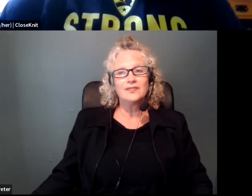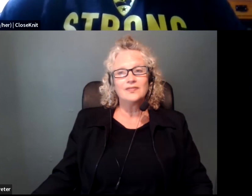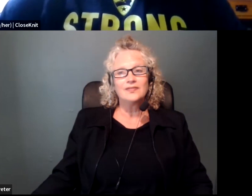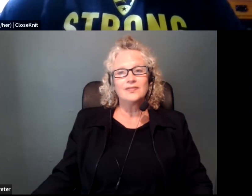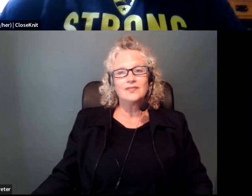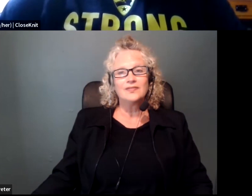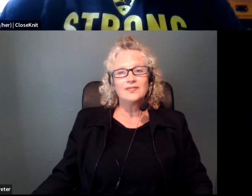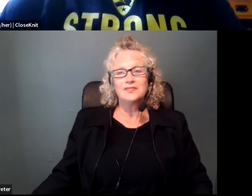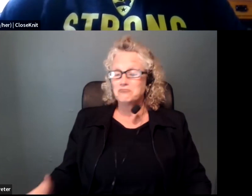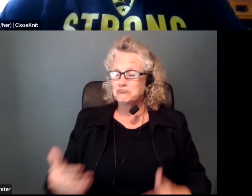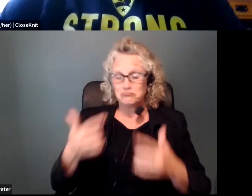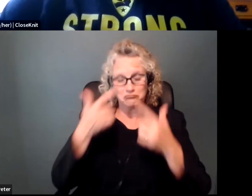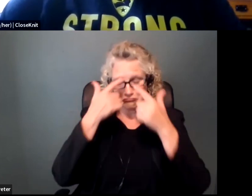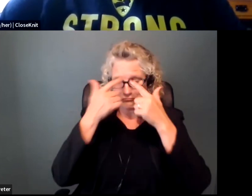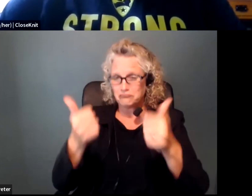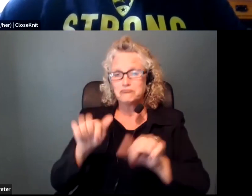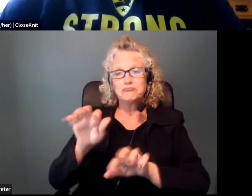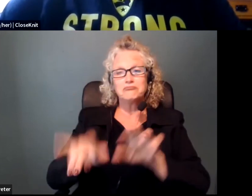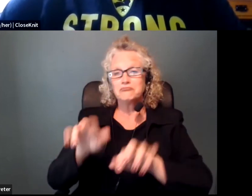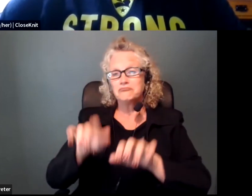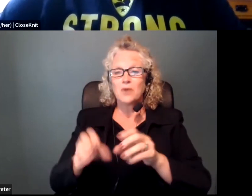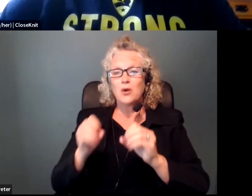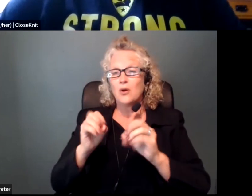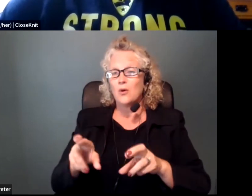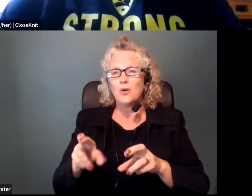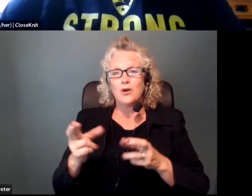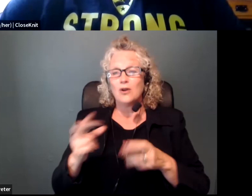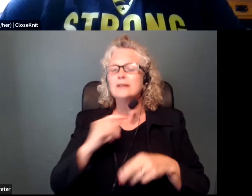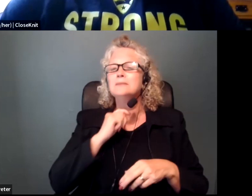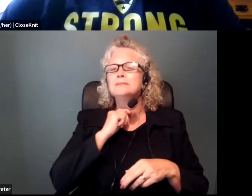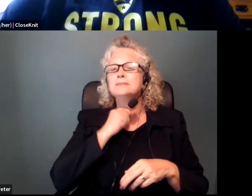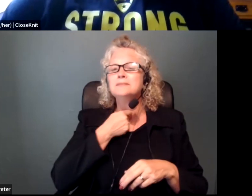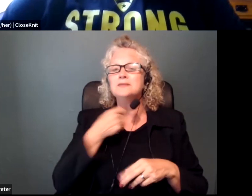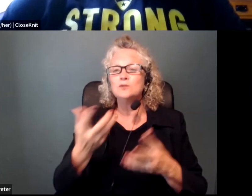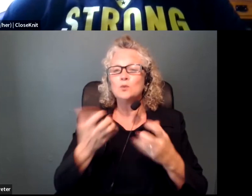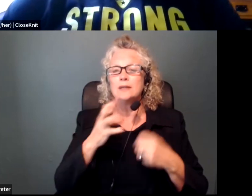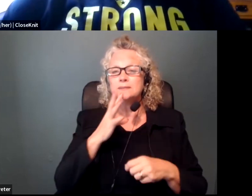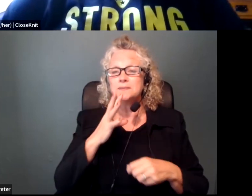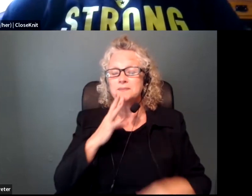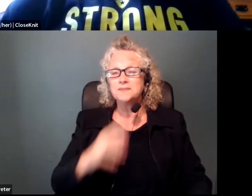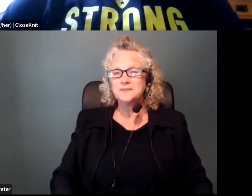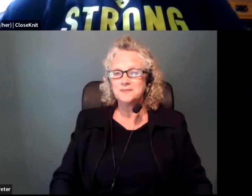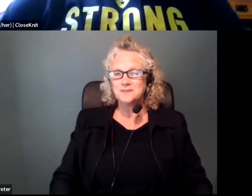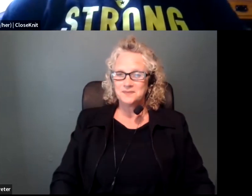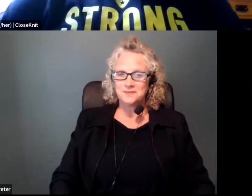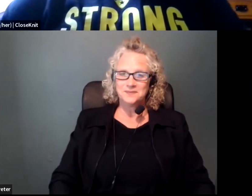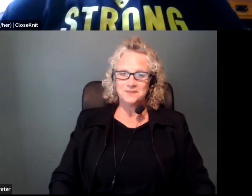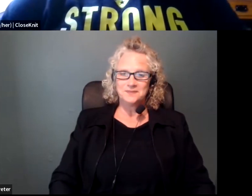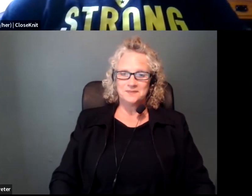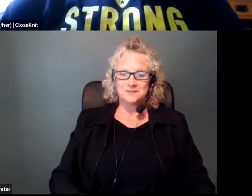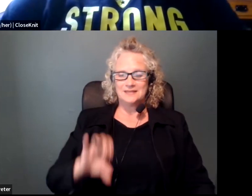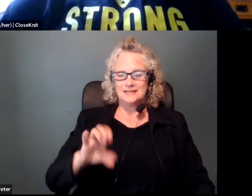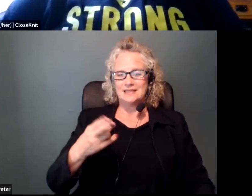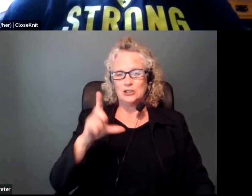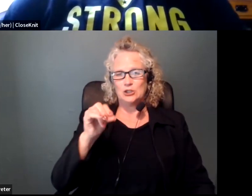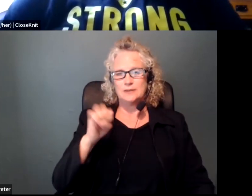Feel free to drop anything in the chat, or you can come off mute if you want to. I know my family was the chosen family